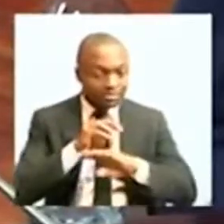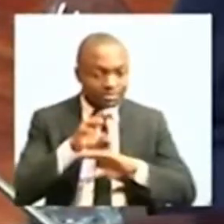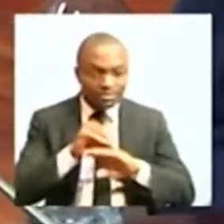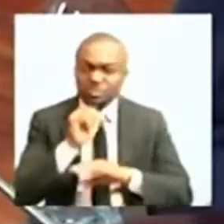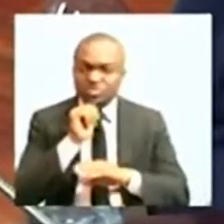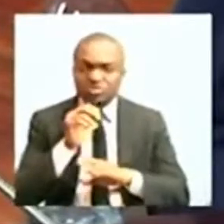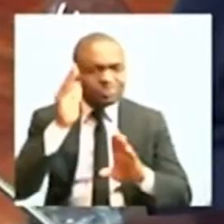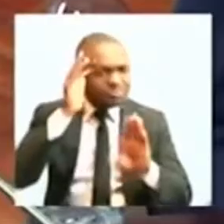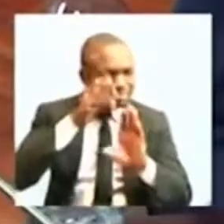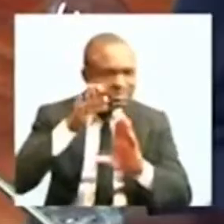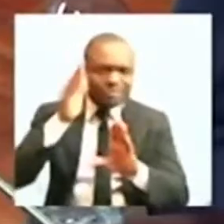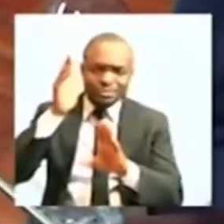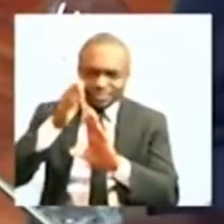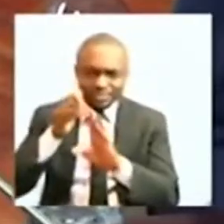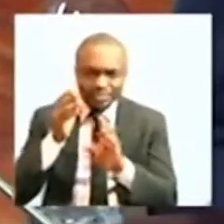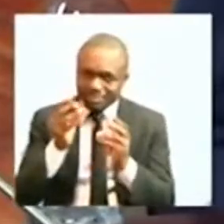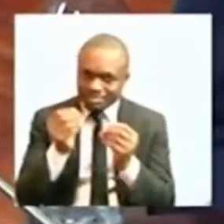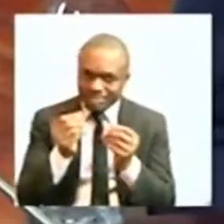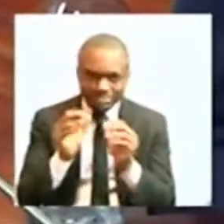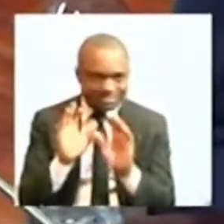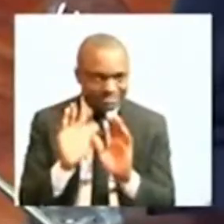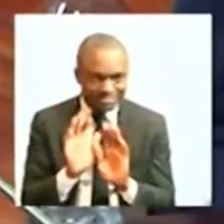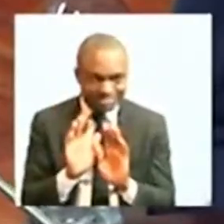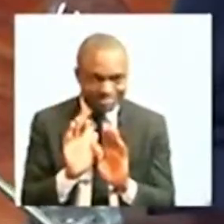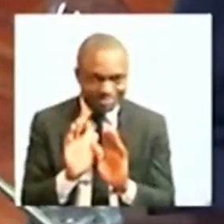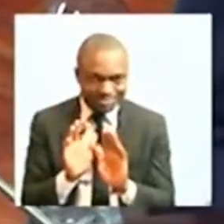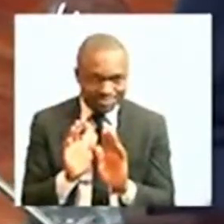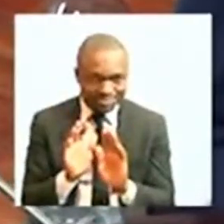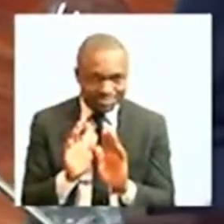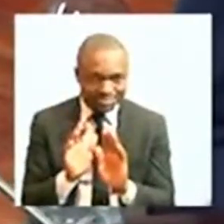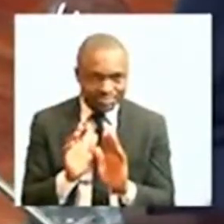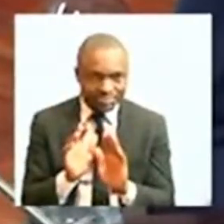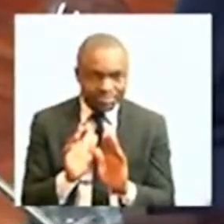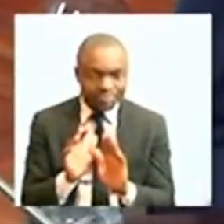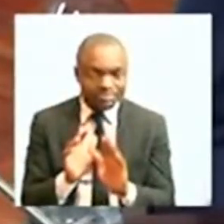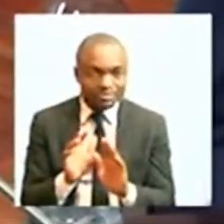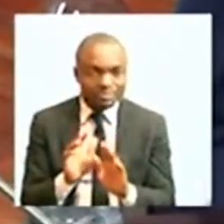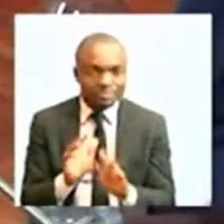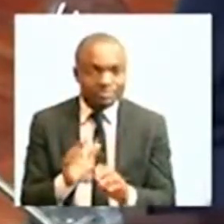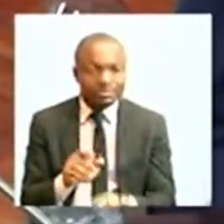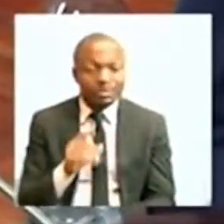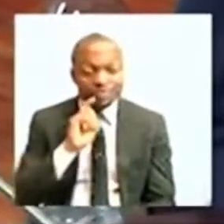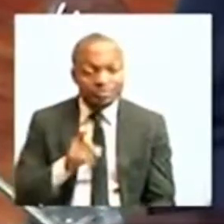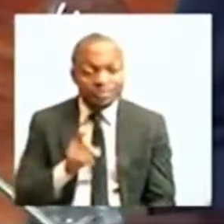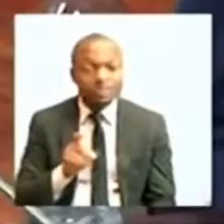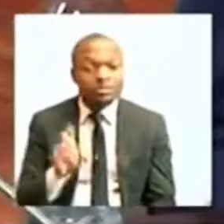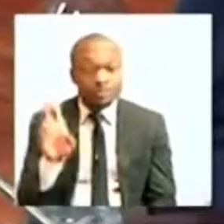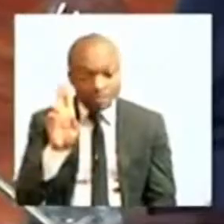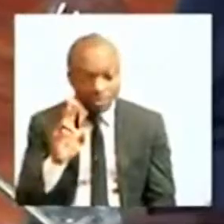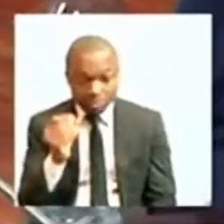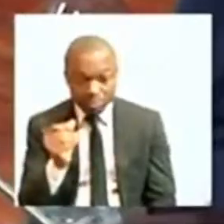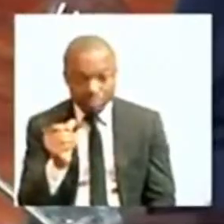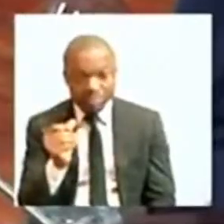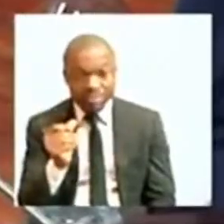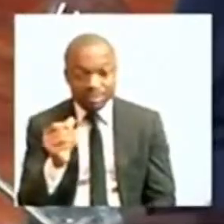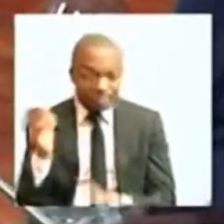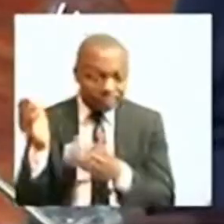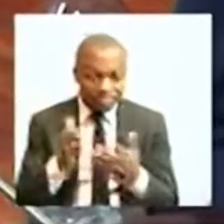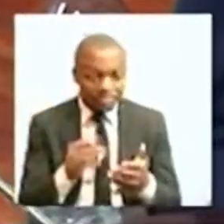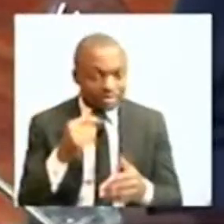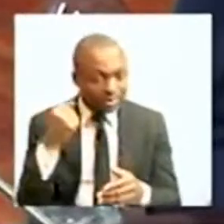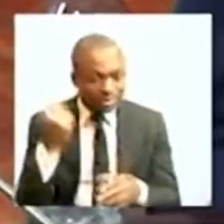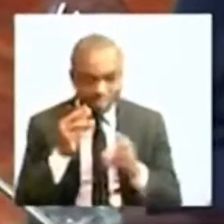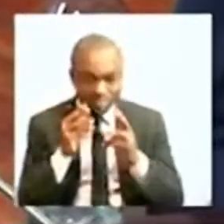funds and spend those funds as they come, because that's the only way that we're going